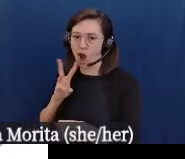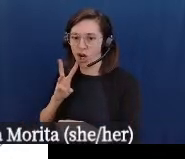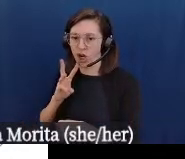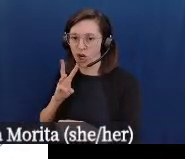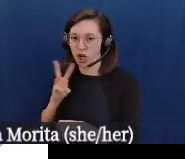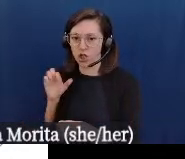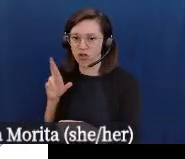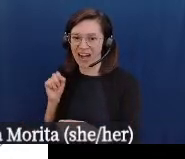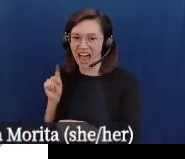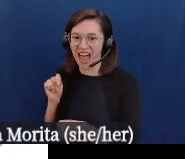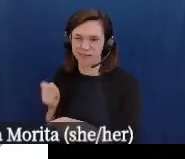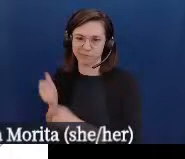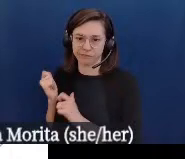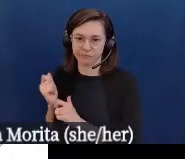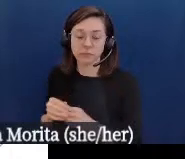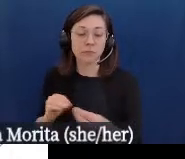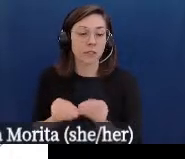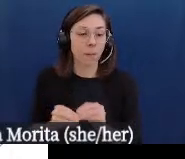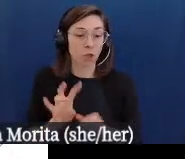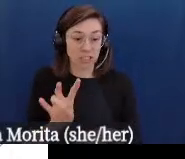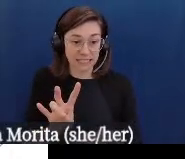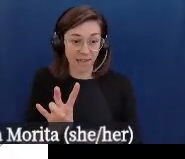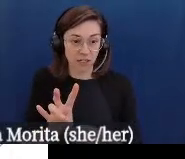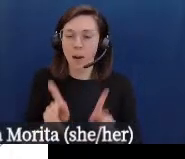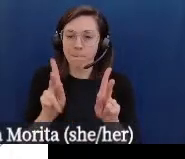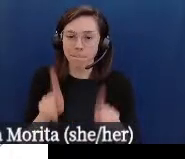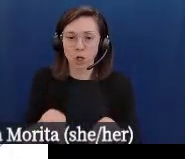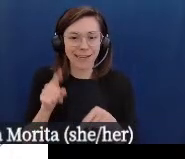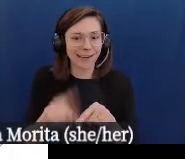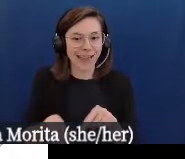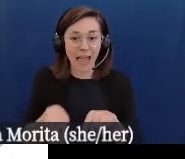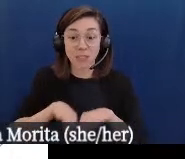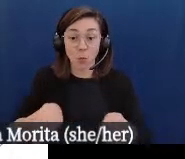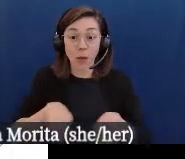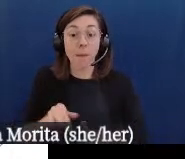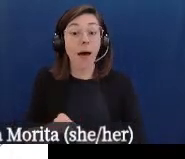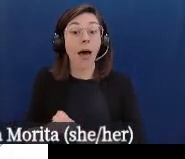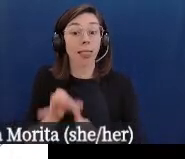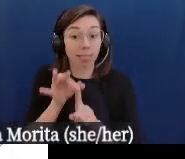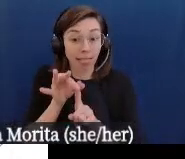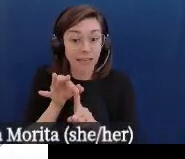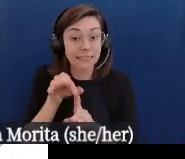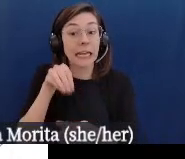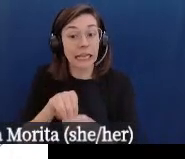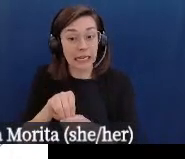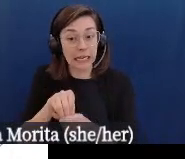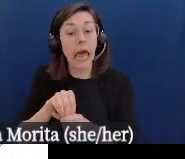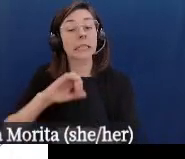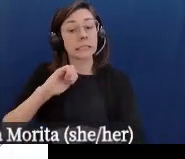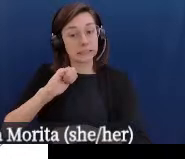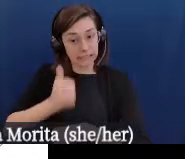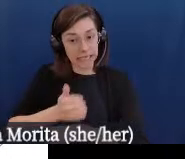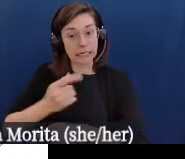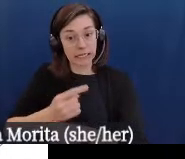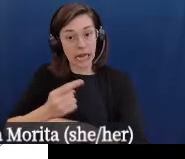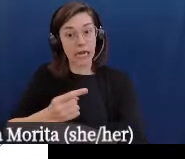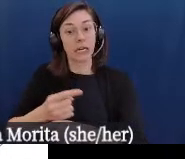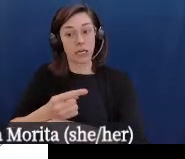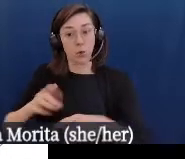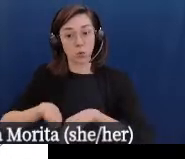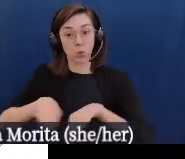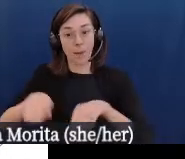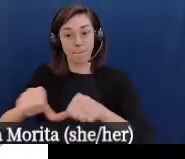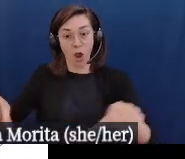Under number 7, a person may not swim unless in a designated swim area or engage in towed